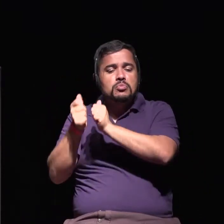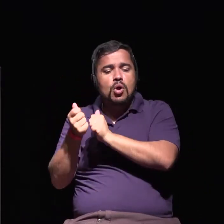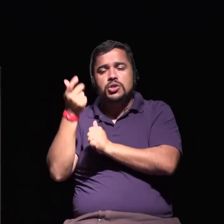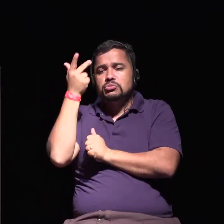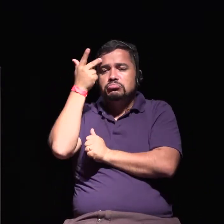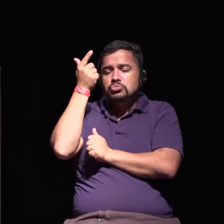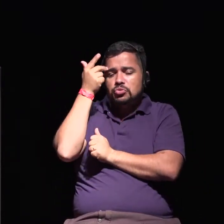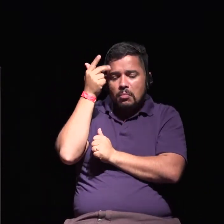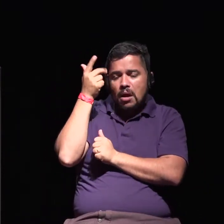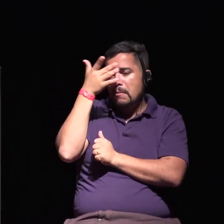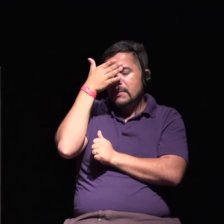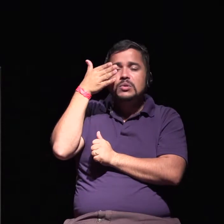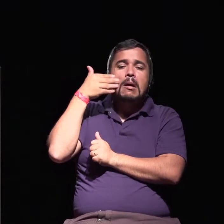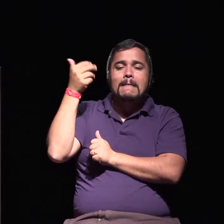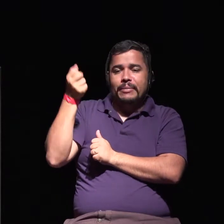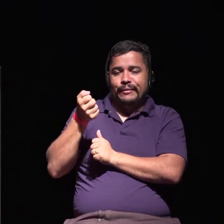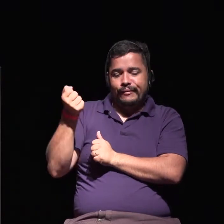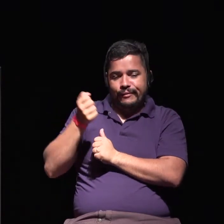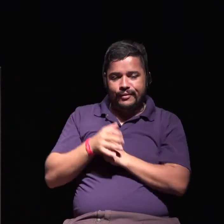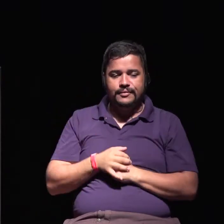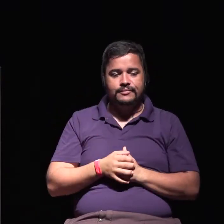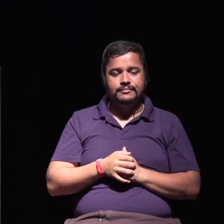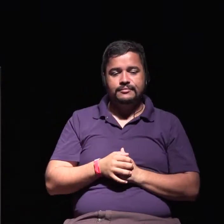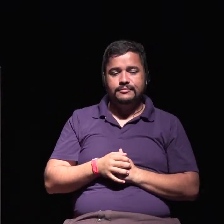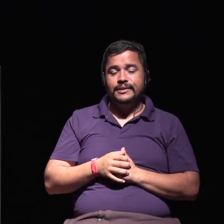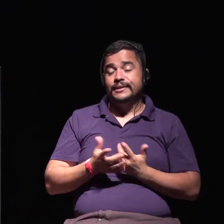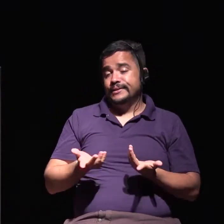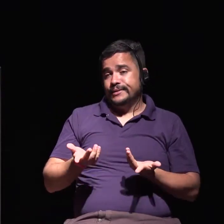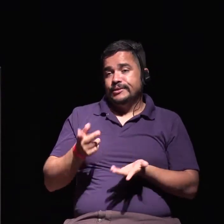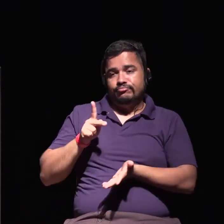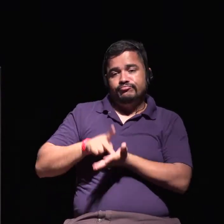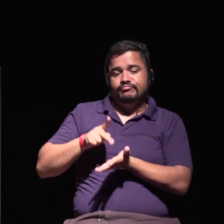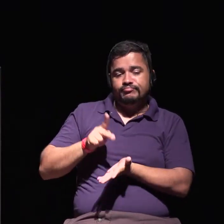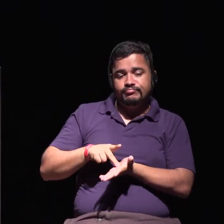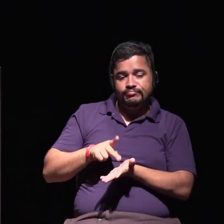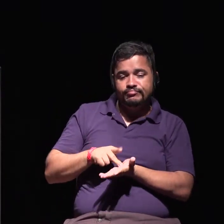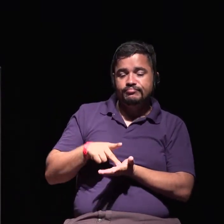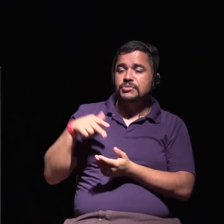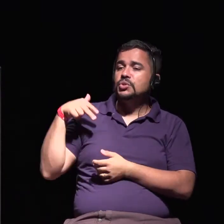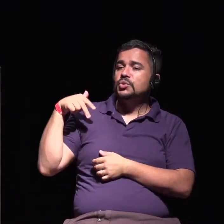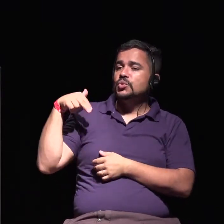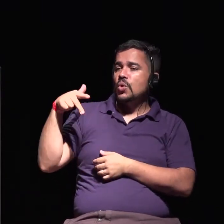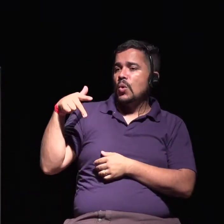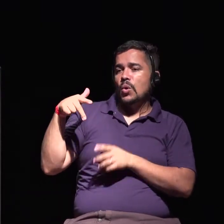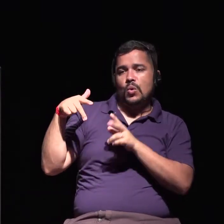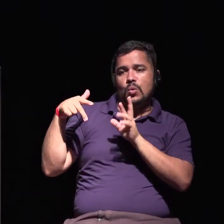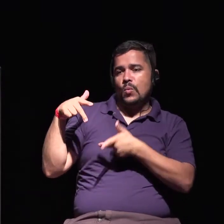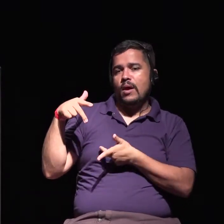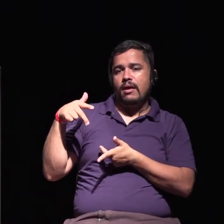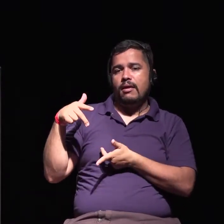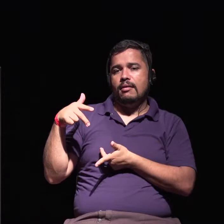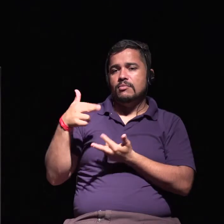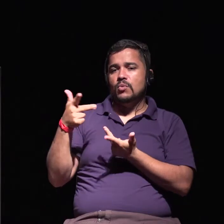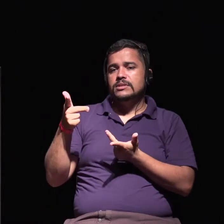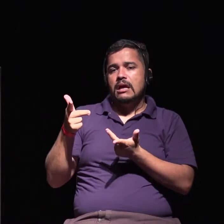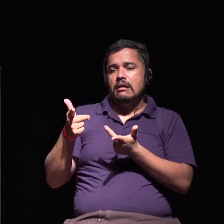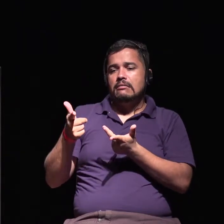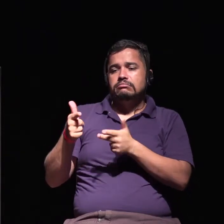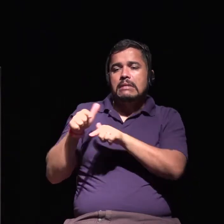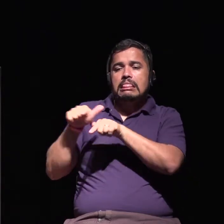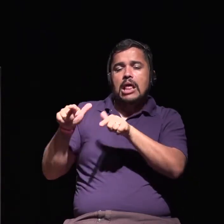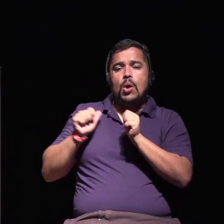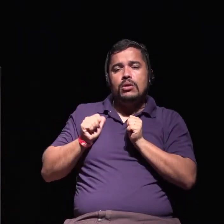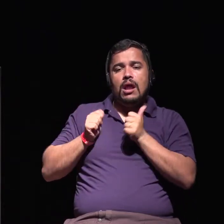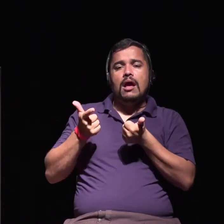And it is an inescapable fact that jogging is not a race or gender neutral activity, not to mention, of course, its inherent